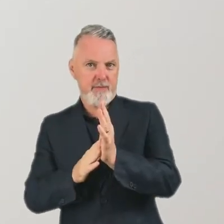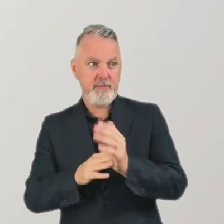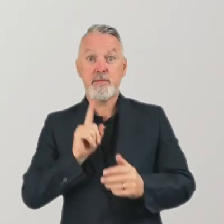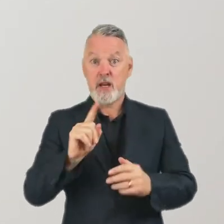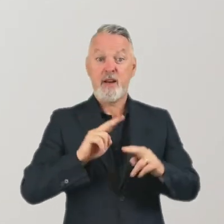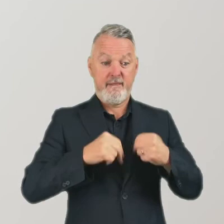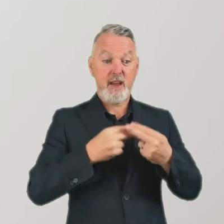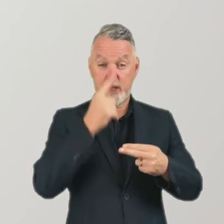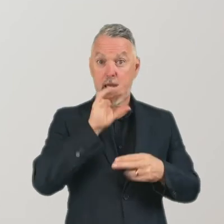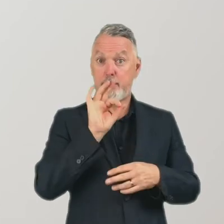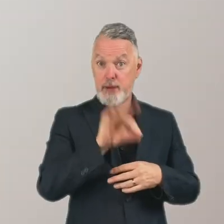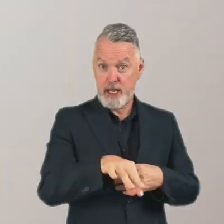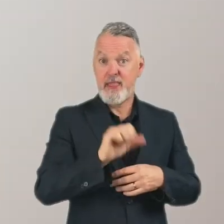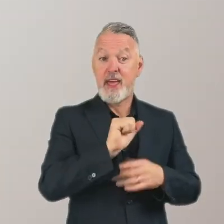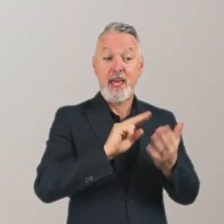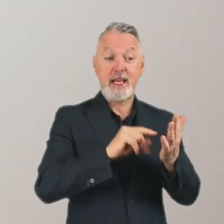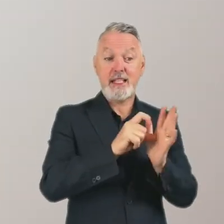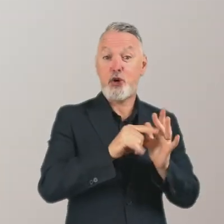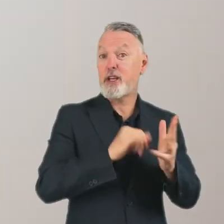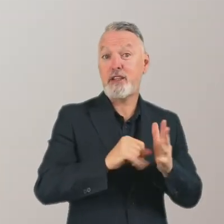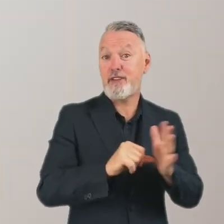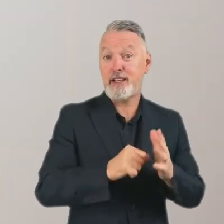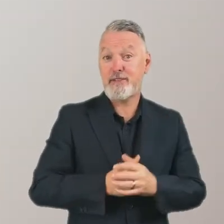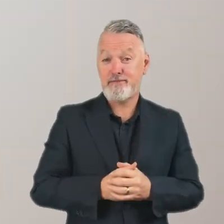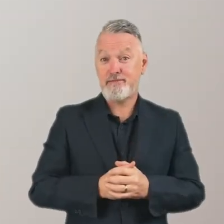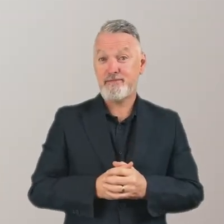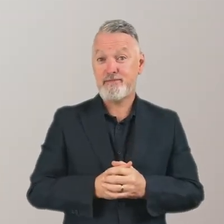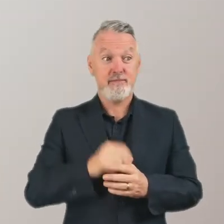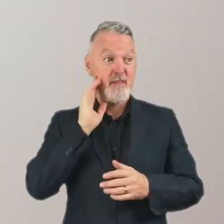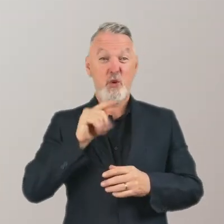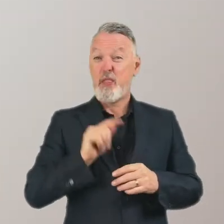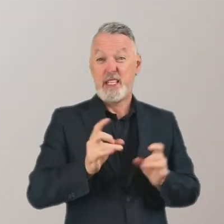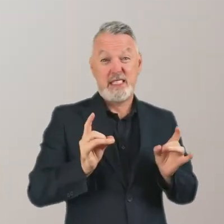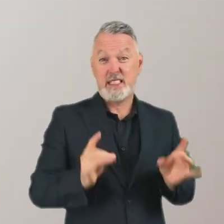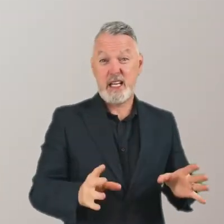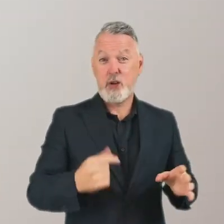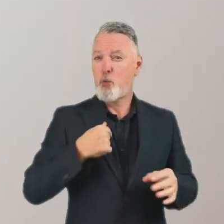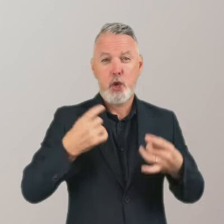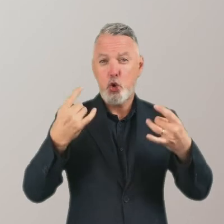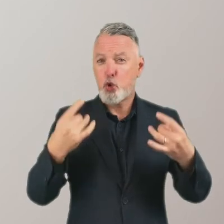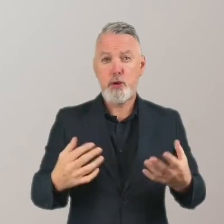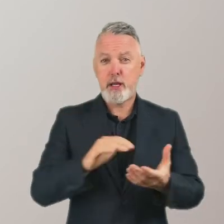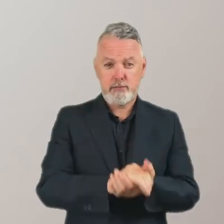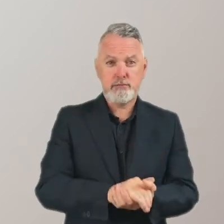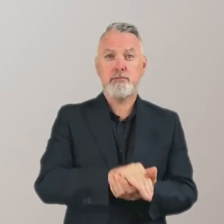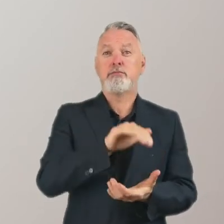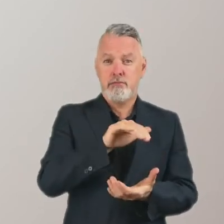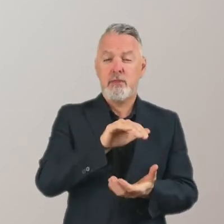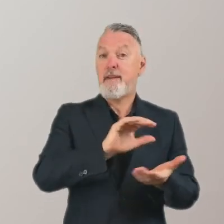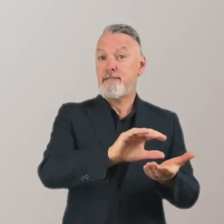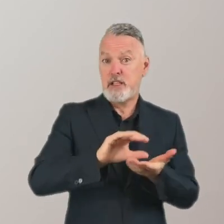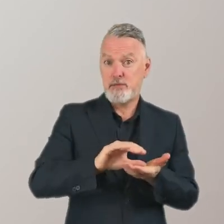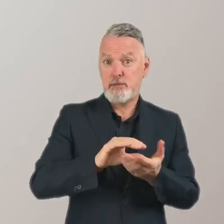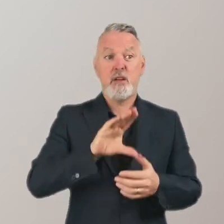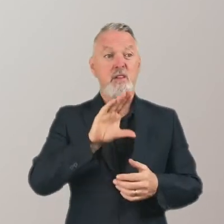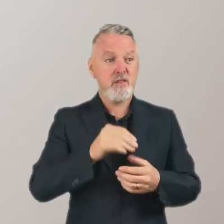it with their NDIS funding. Before the remarkable accelerator even began, we had already raised our first round of investment